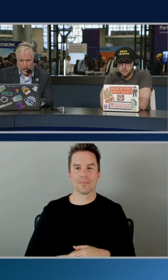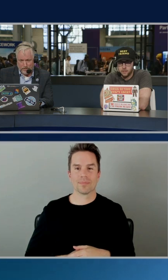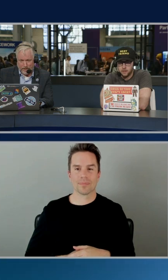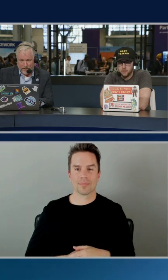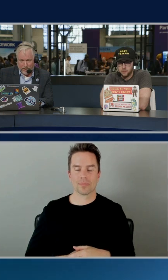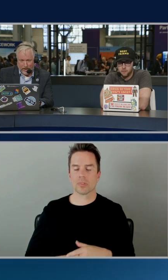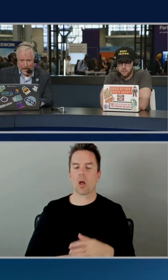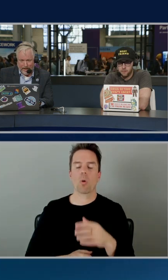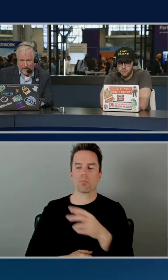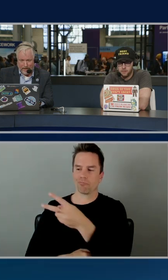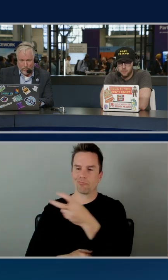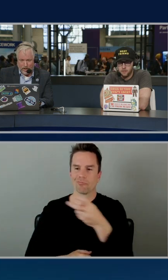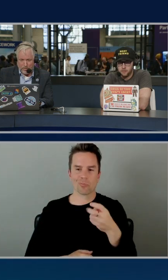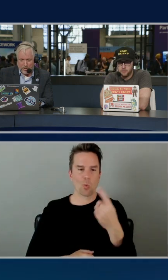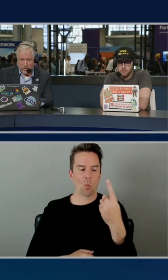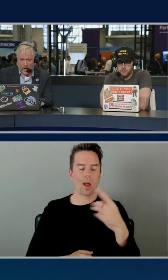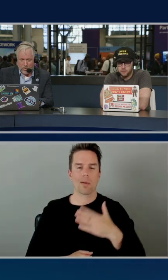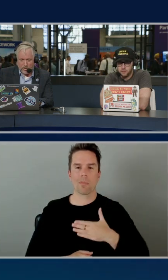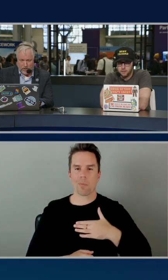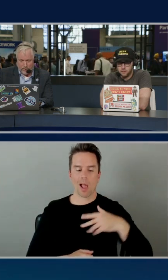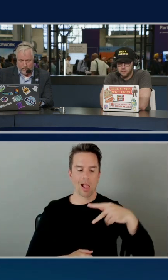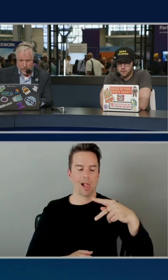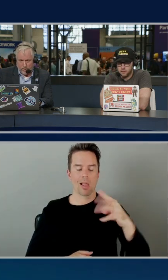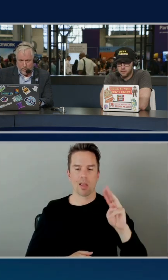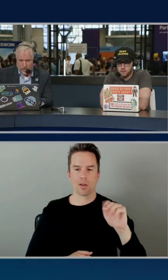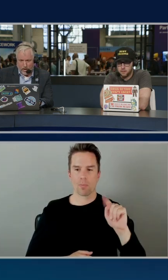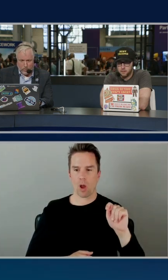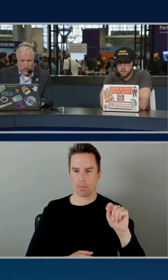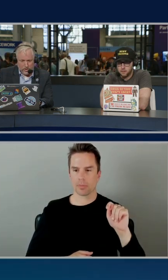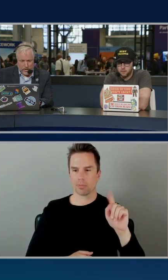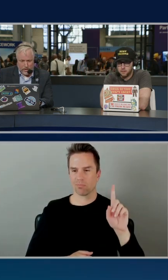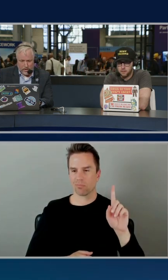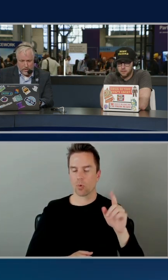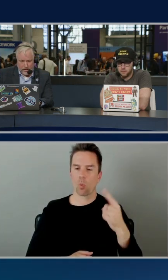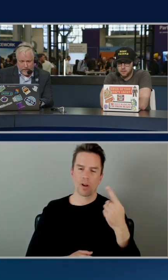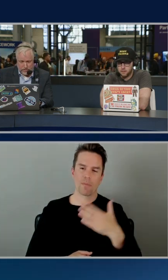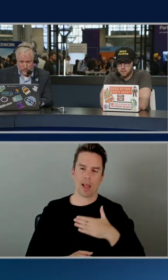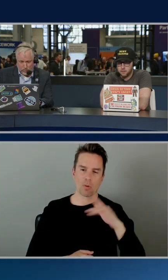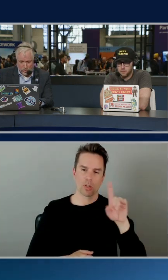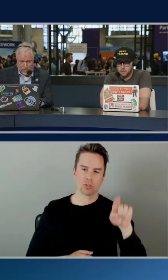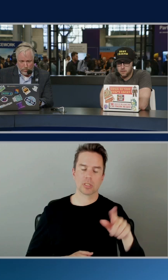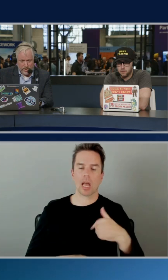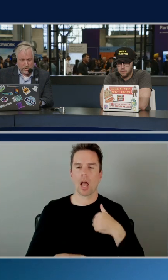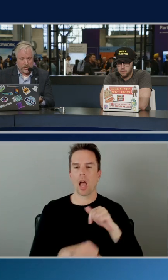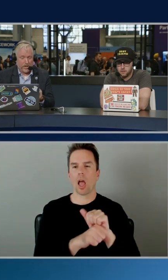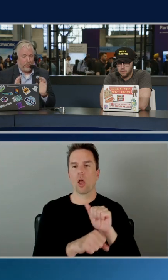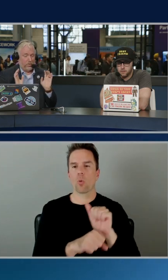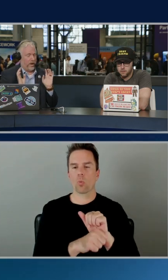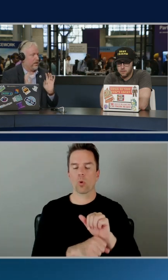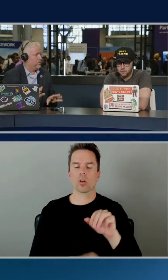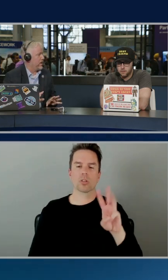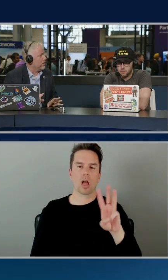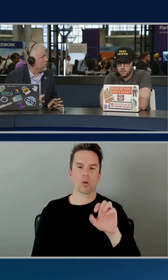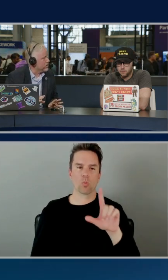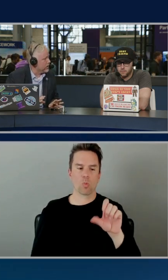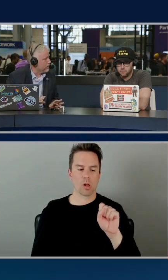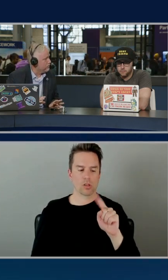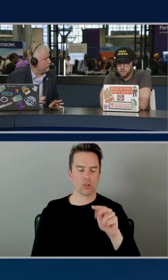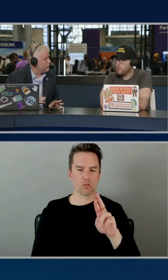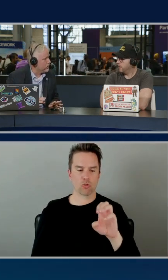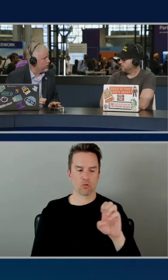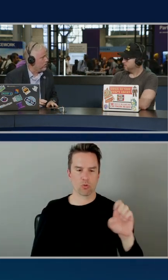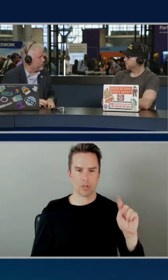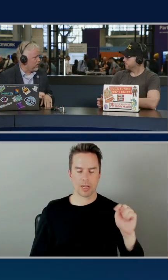my prompts here. And what I'm going to do, I worked on Wall Street in the hedge fund world, and we used to generate random data all the